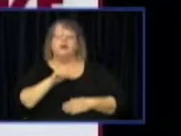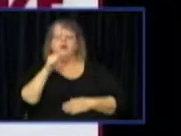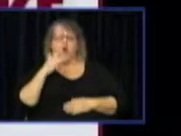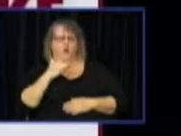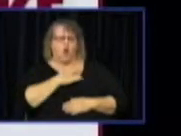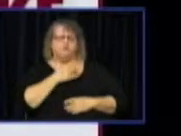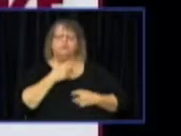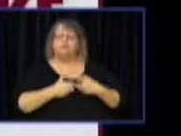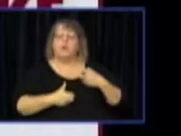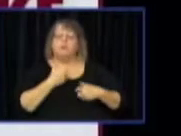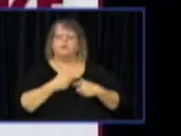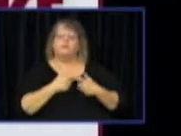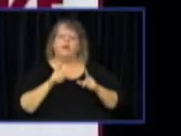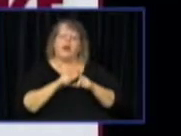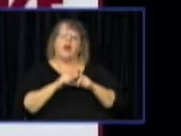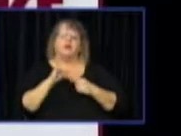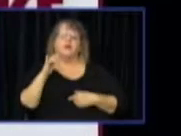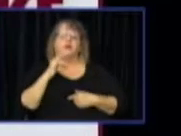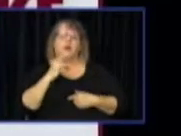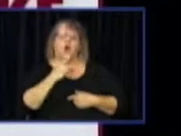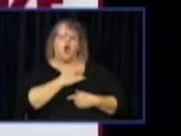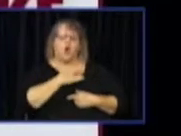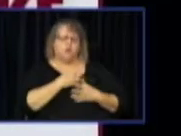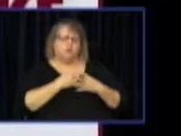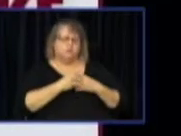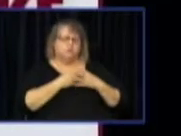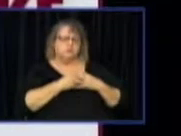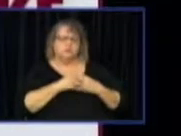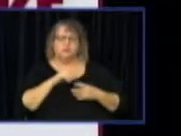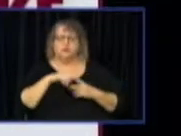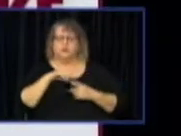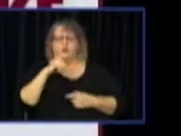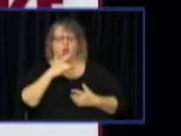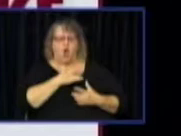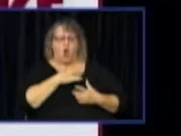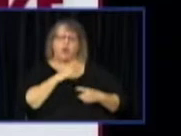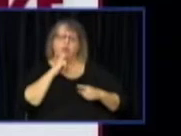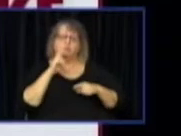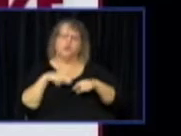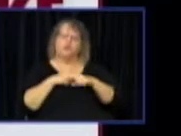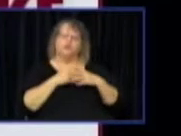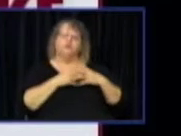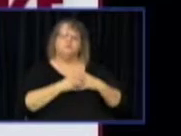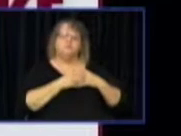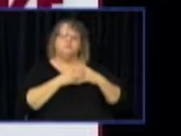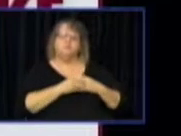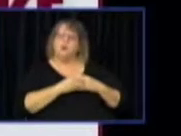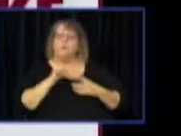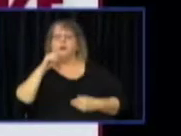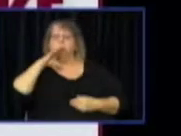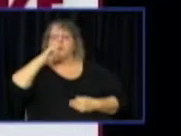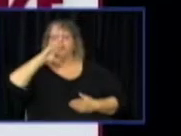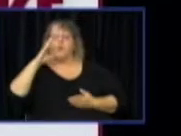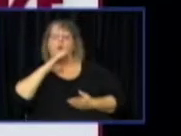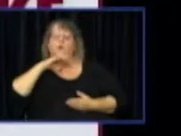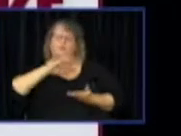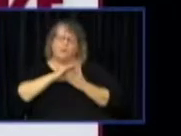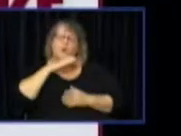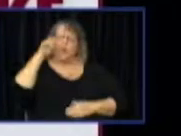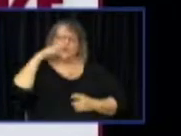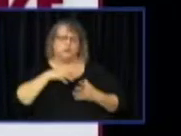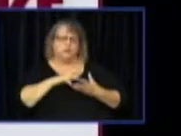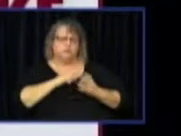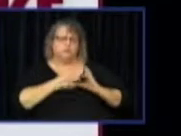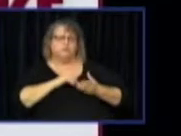heart condition that results in an irregular heartbeat that's called atrial fibrillation, which is very common among older adults, is a major risk factor for